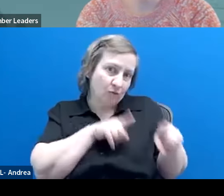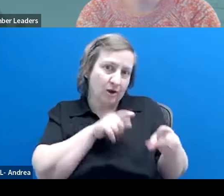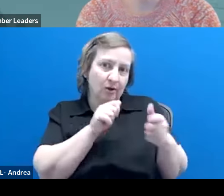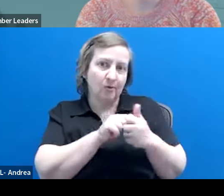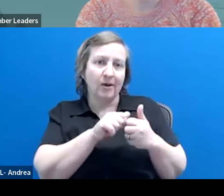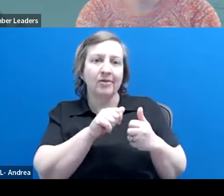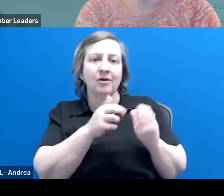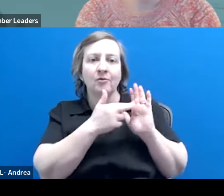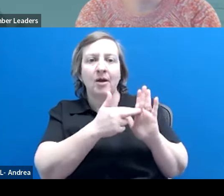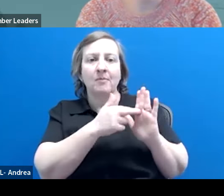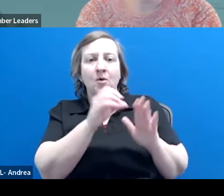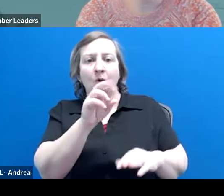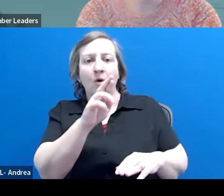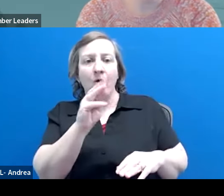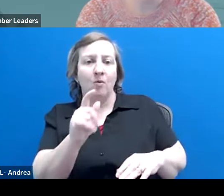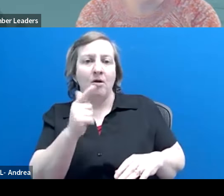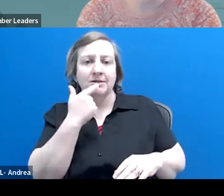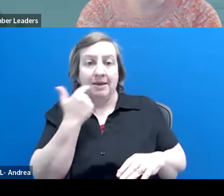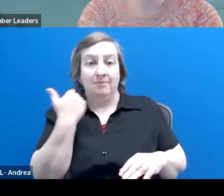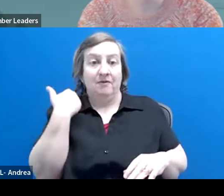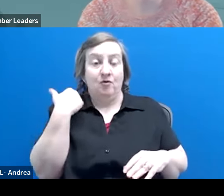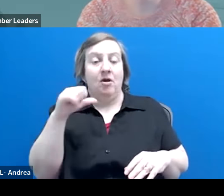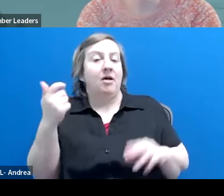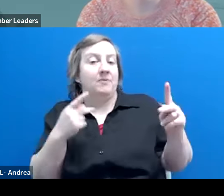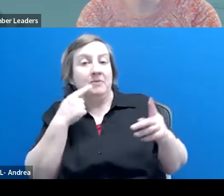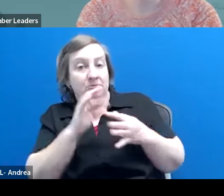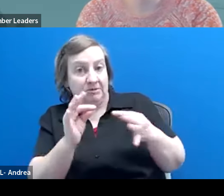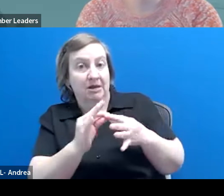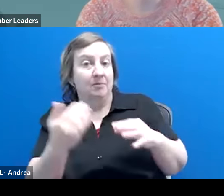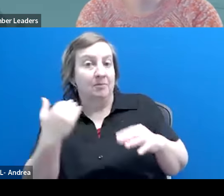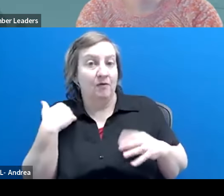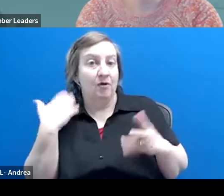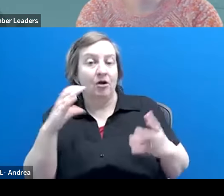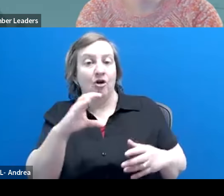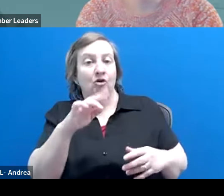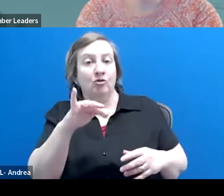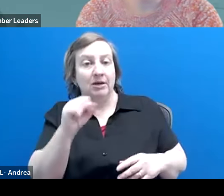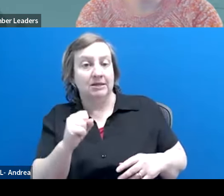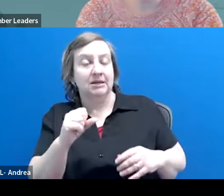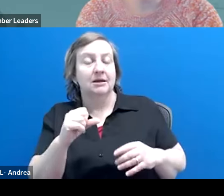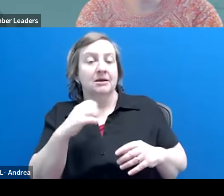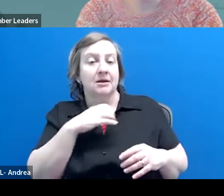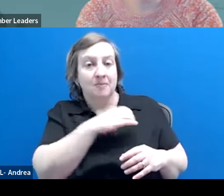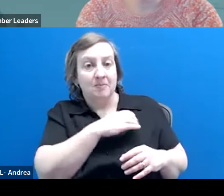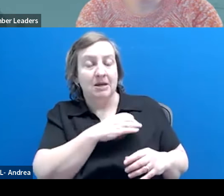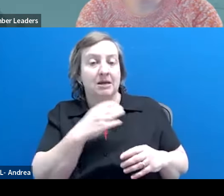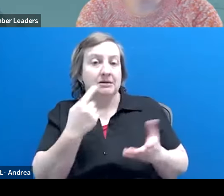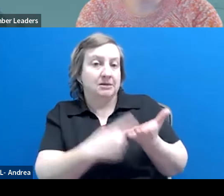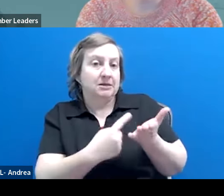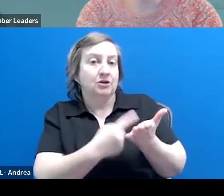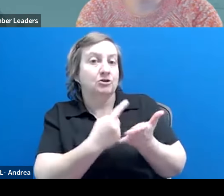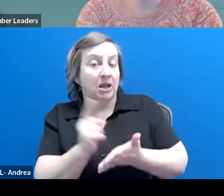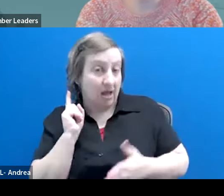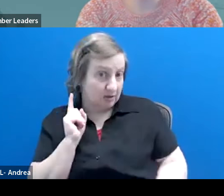earlier and others have said earlier about the CRIS committee member discussions, the CRIS committee discussions last week,